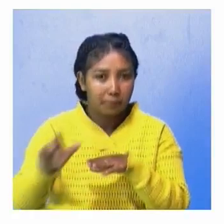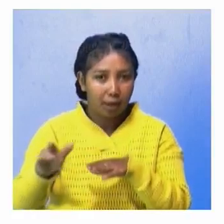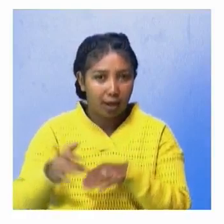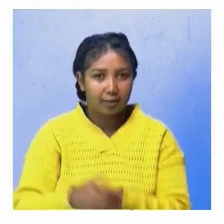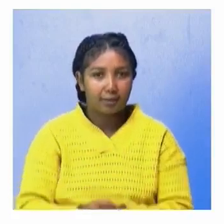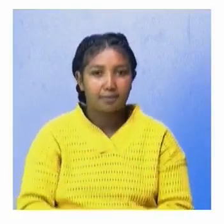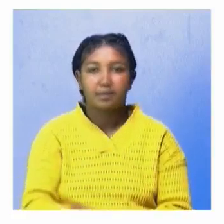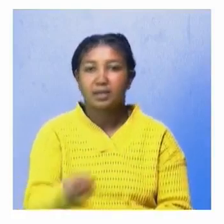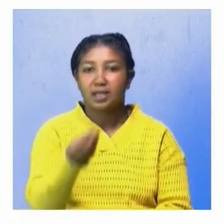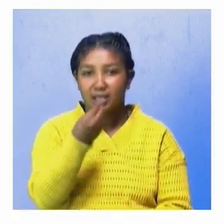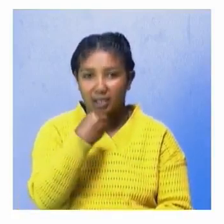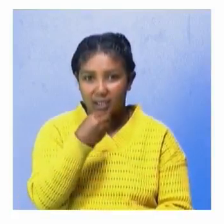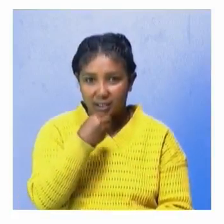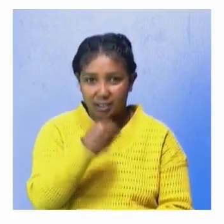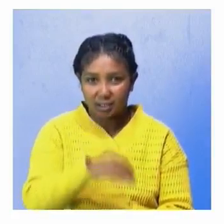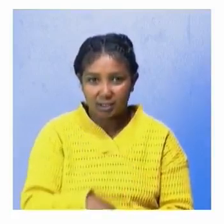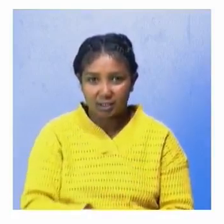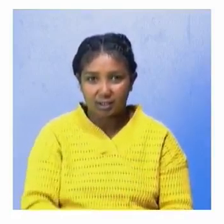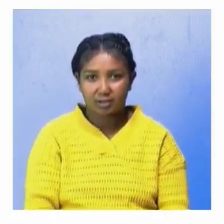eat